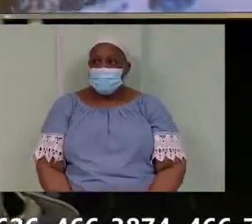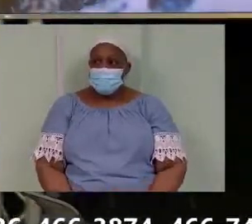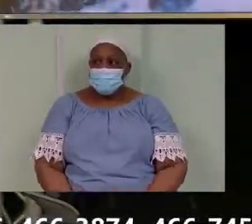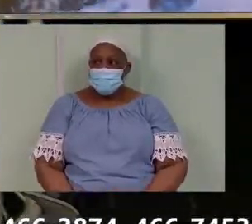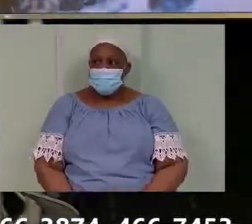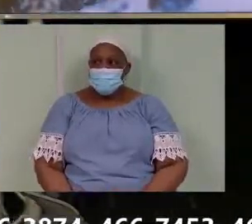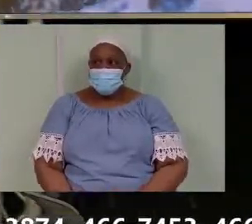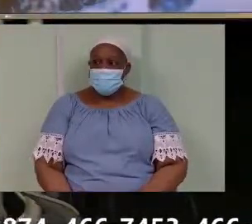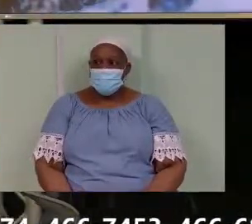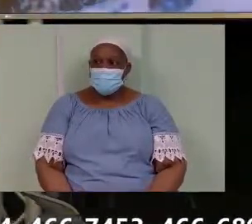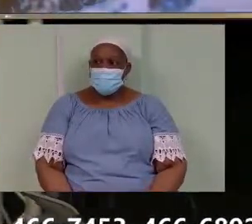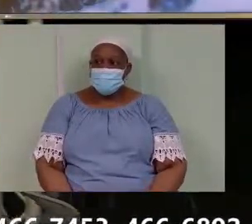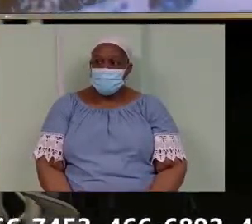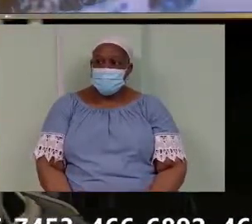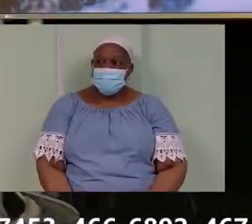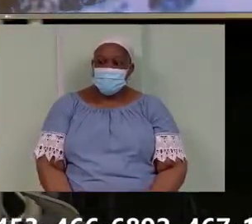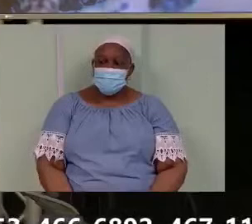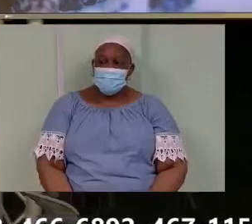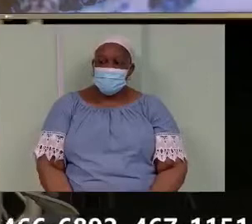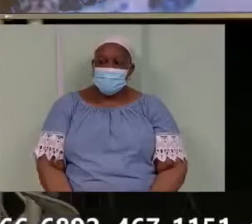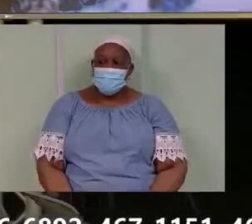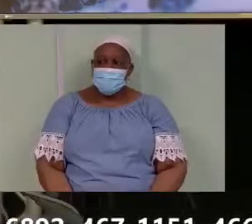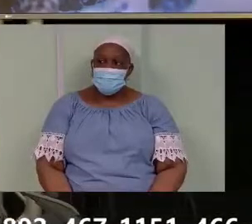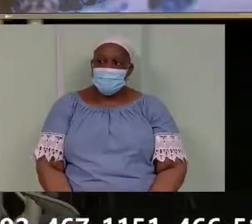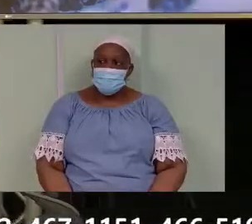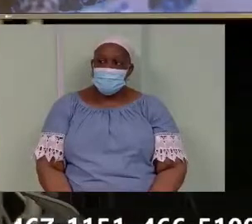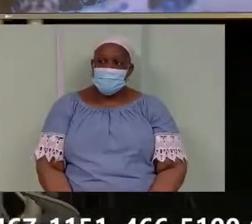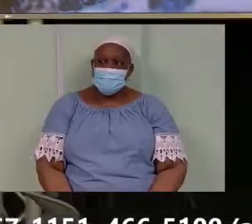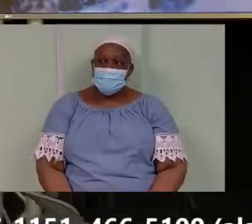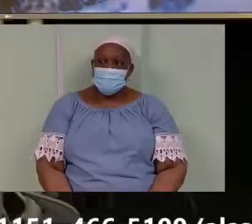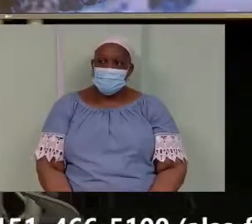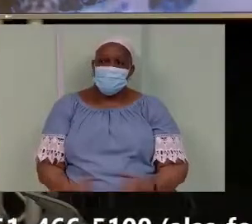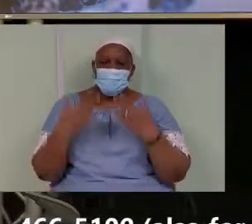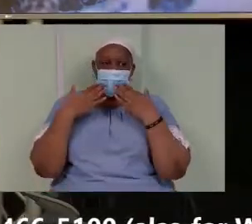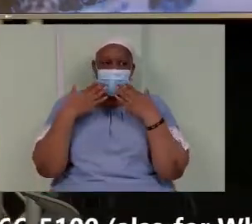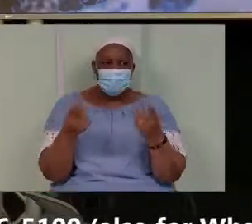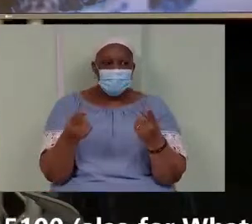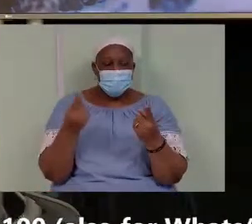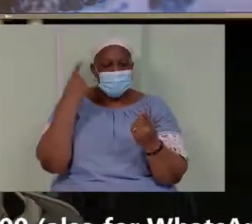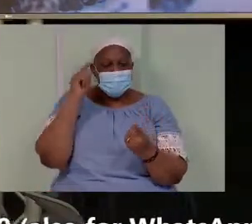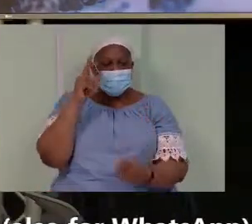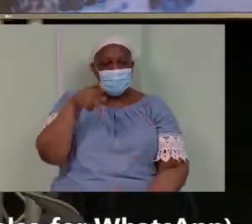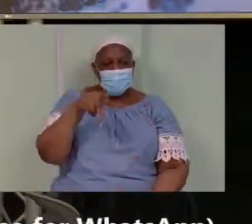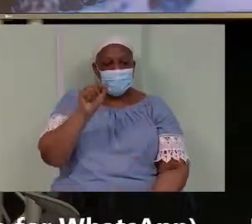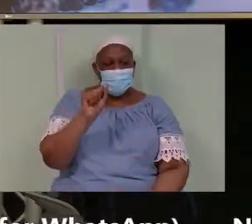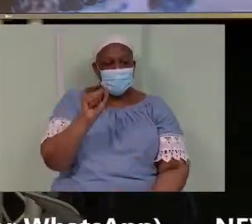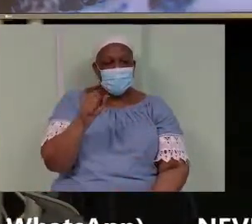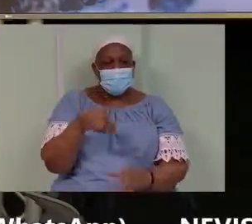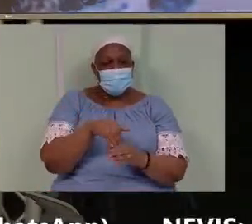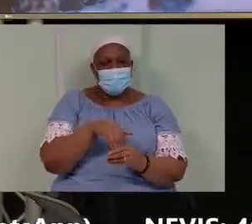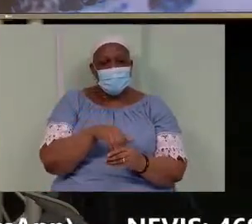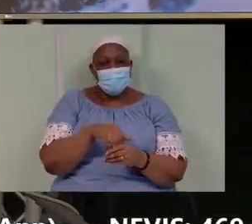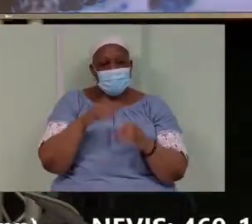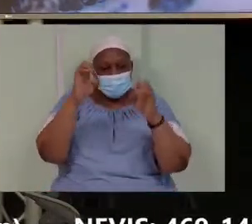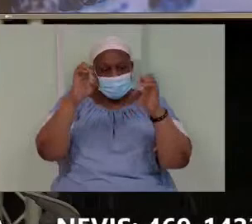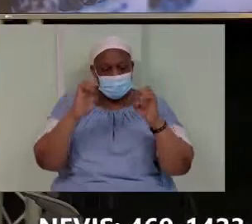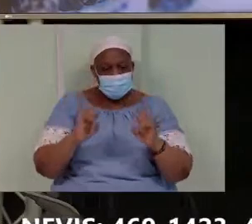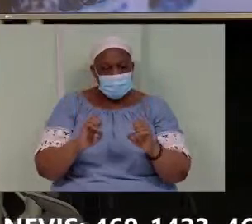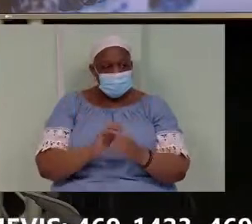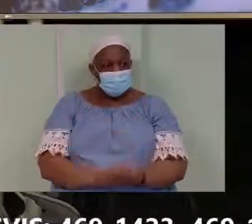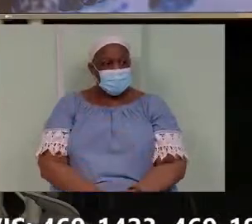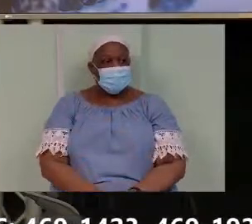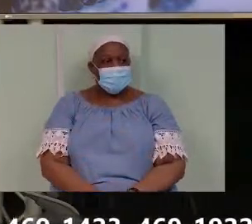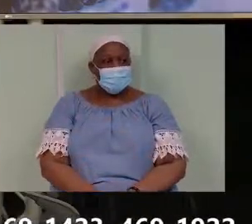Thank you very much, Mr. Hodge, Permanent Secretary in the Ministry of Education. I now invite